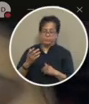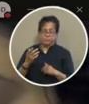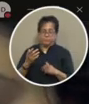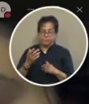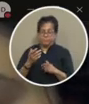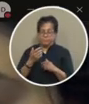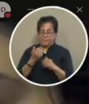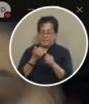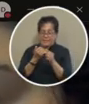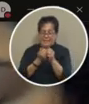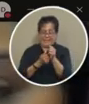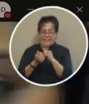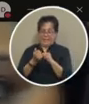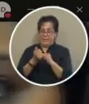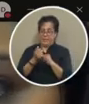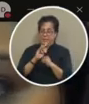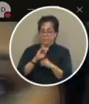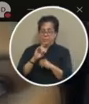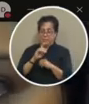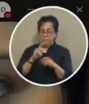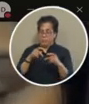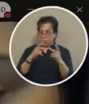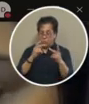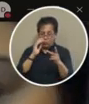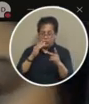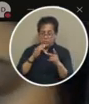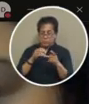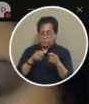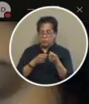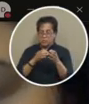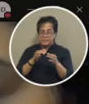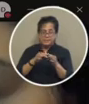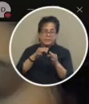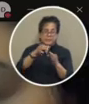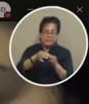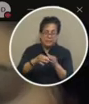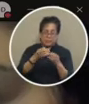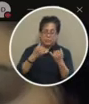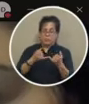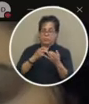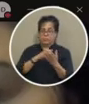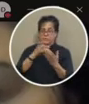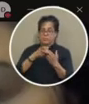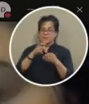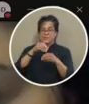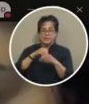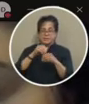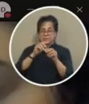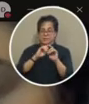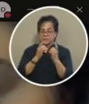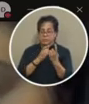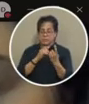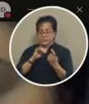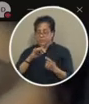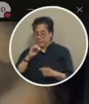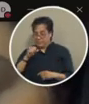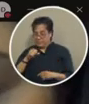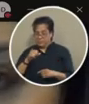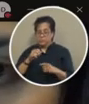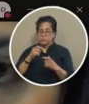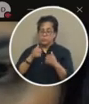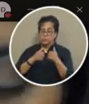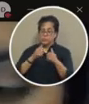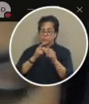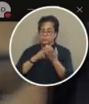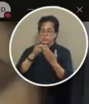will any of those bids or proposals delay any current projects within our districts? And if so, which projects